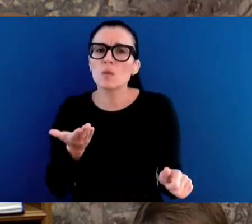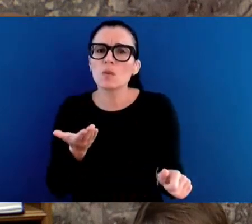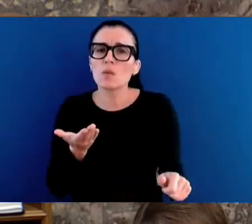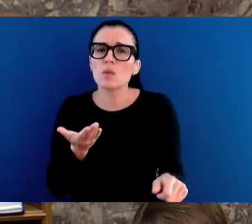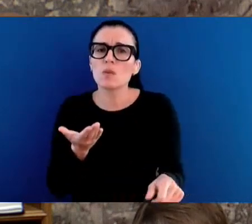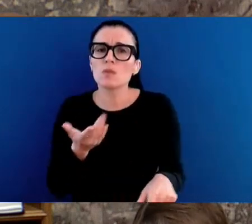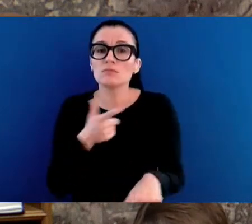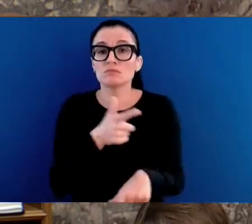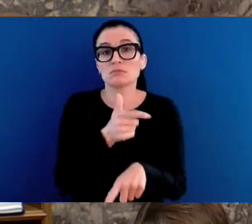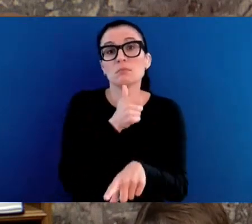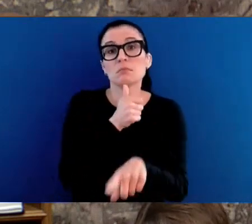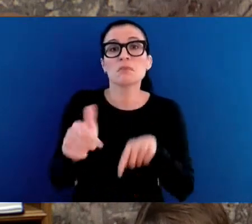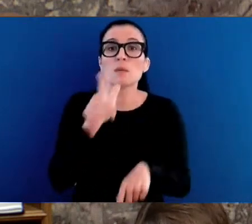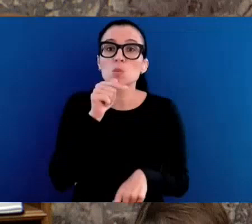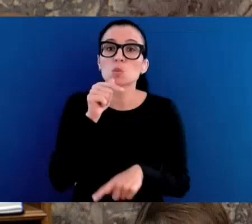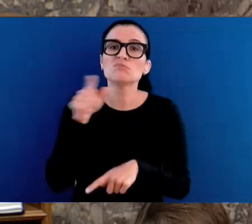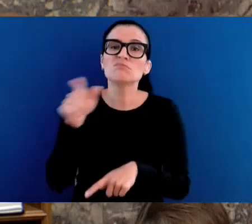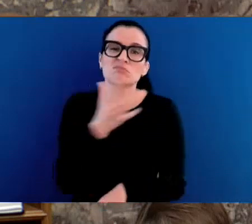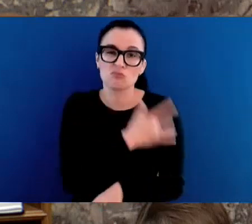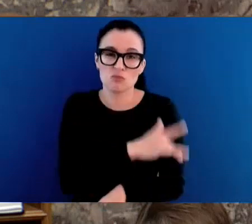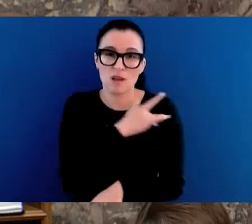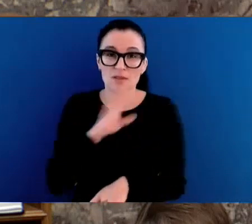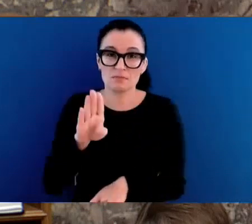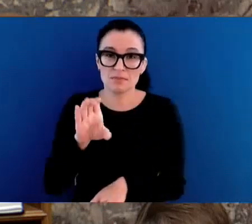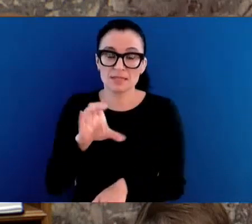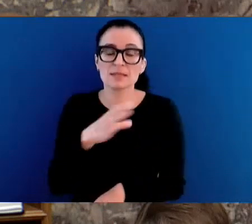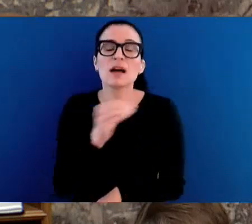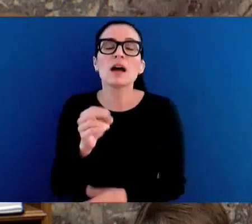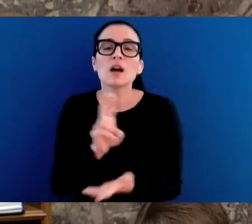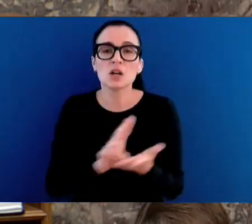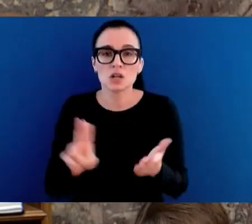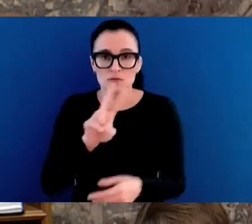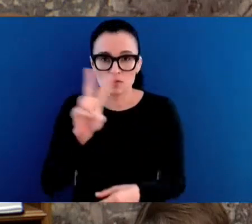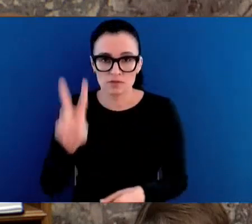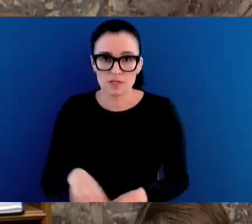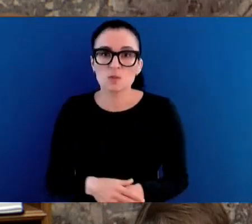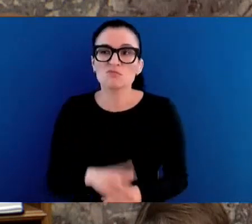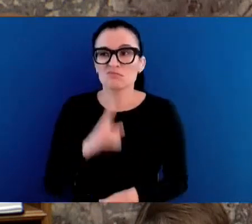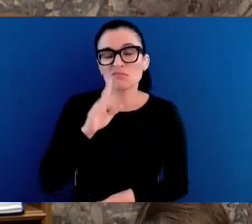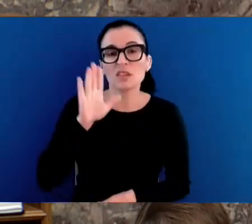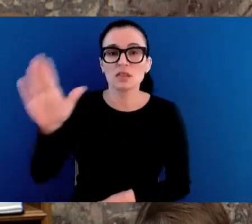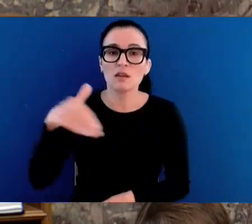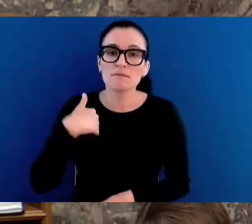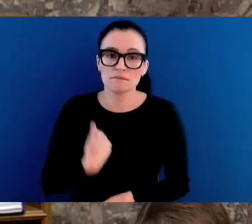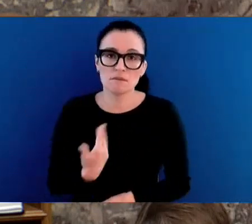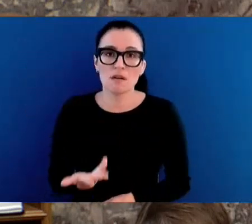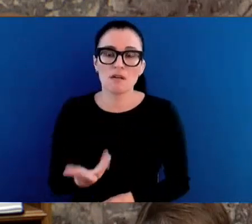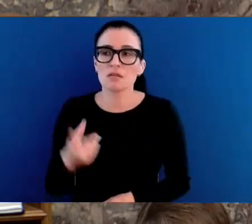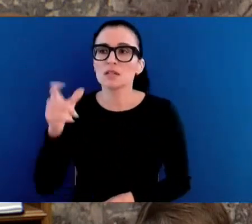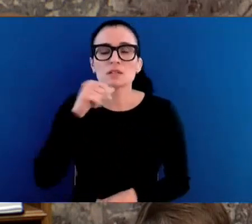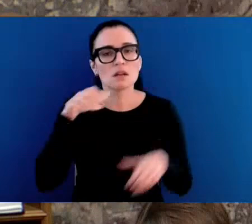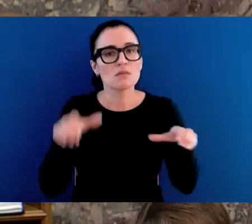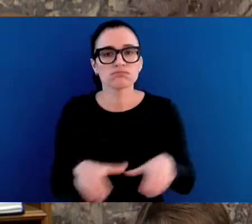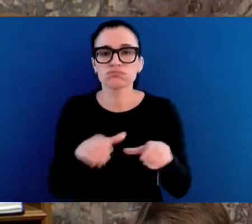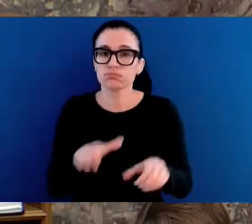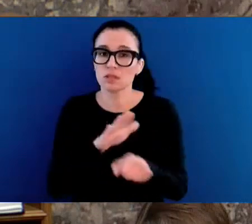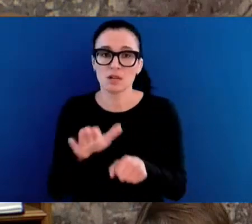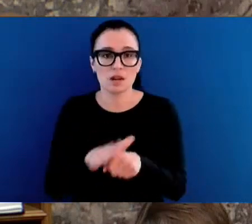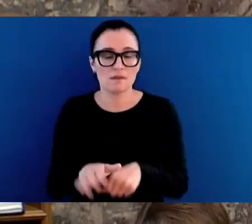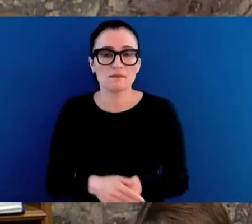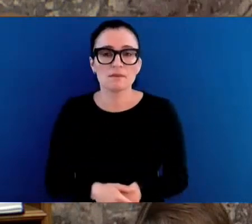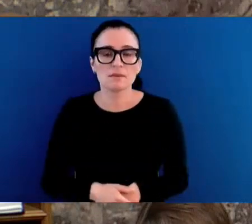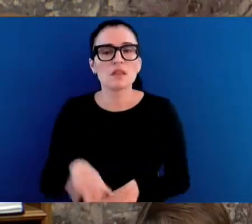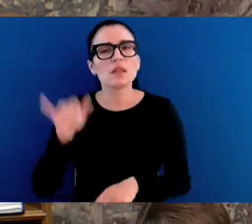directly to Sydney's untimely death." End of quote. So my question to the Premier, how